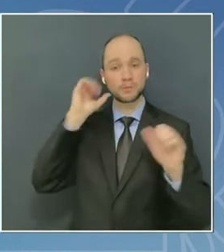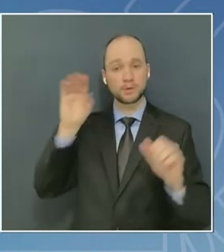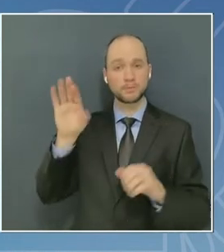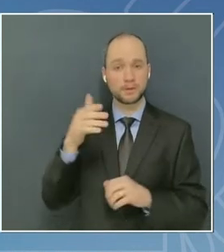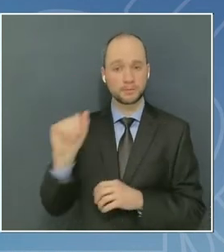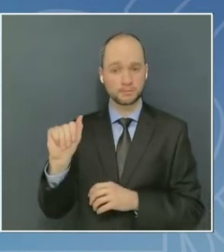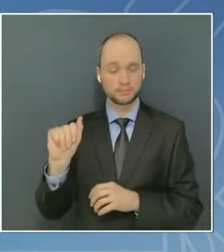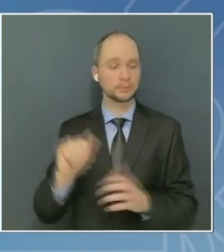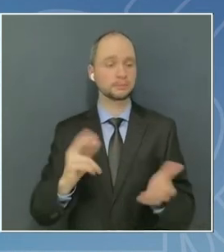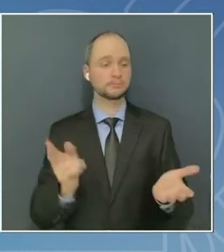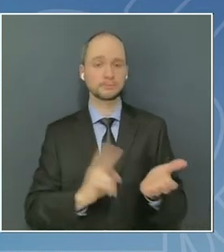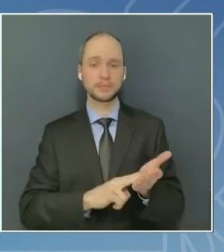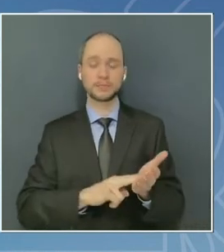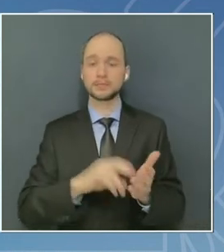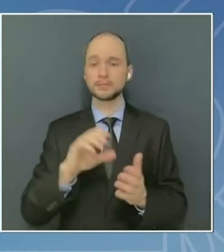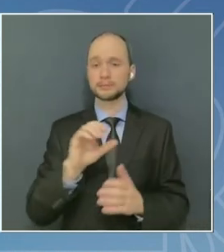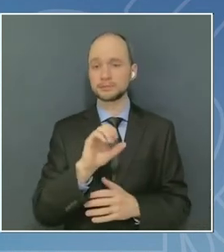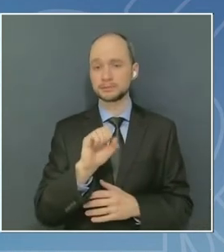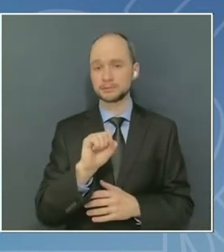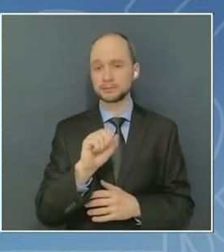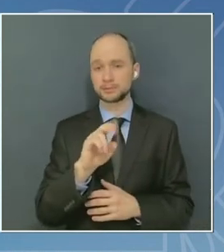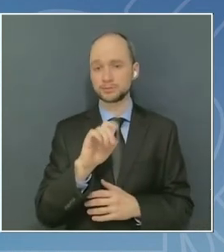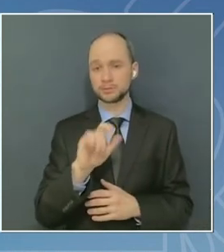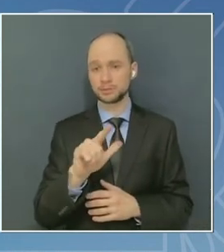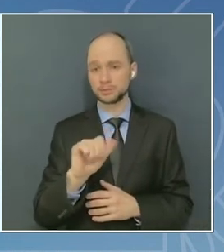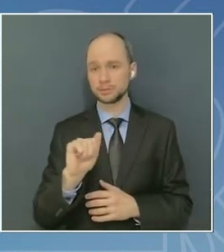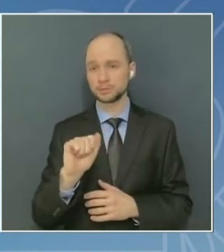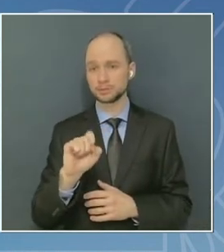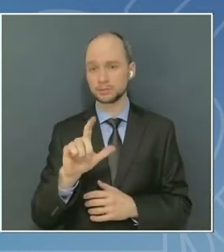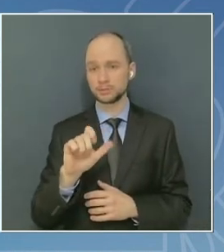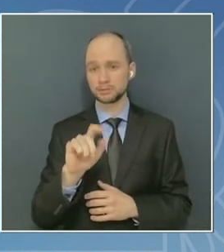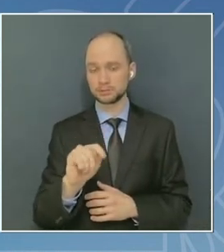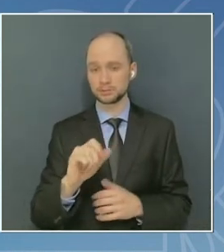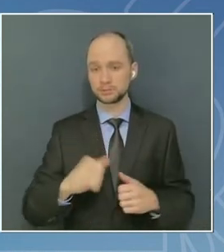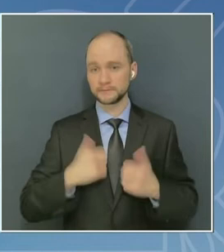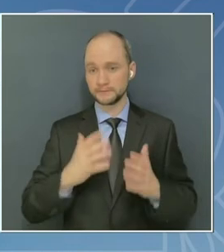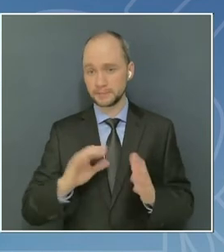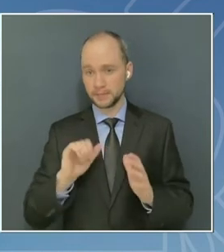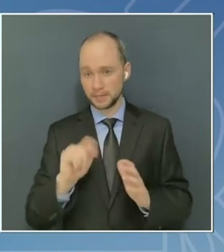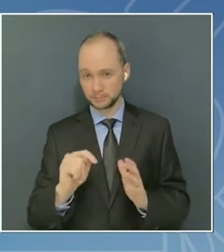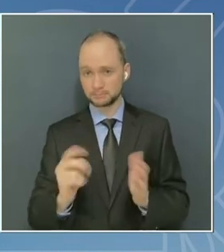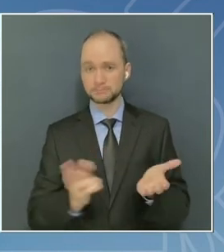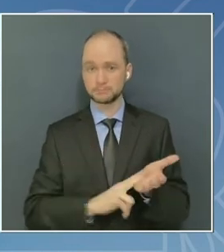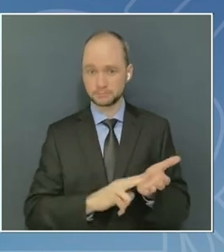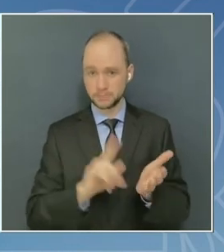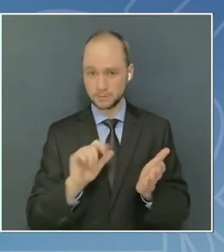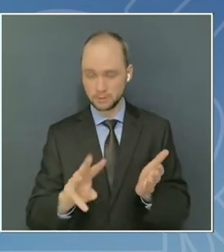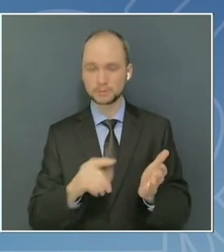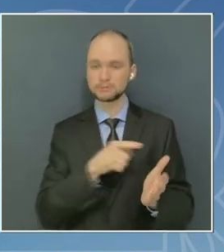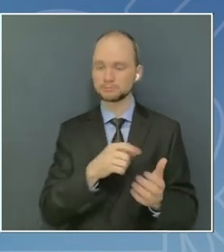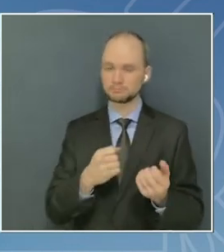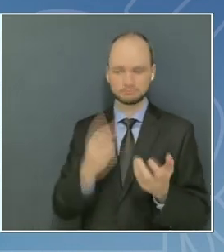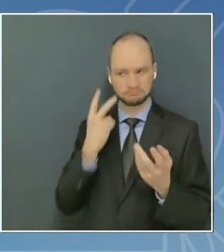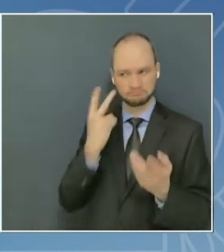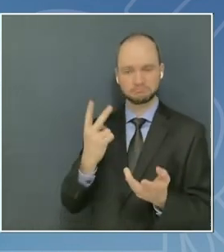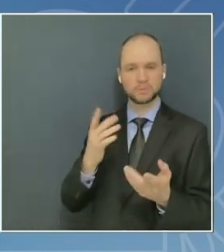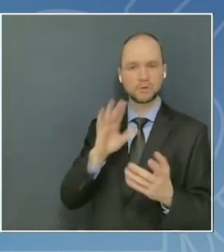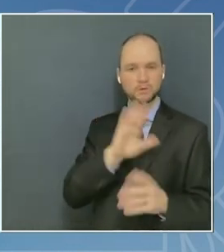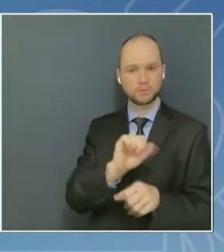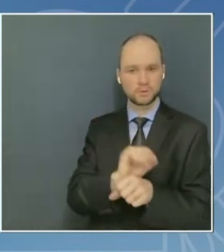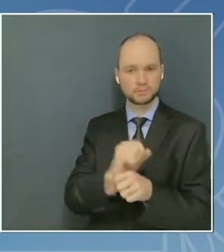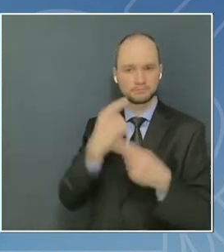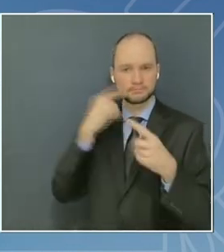Rights Act into law, helping to craft the legislation which reforms the handling of sexual assault evidence collection kits on the federal